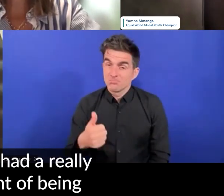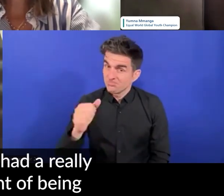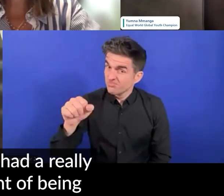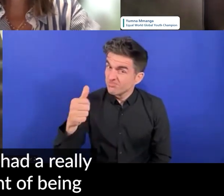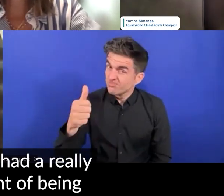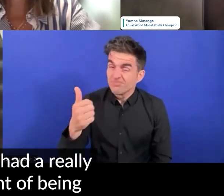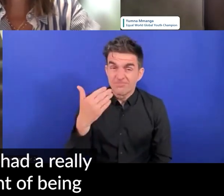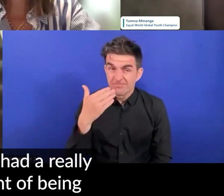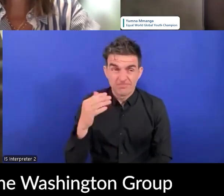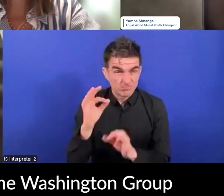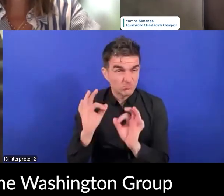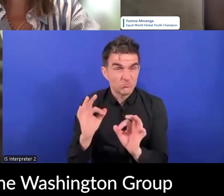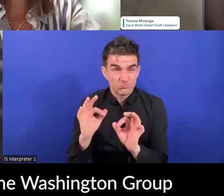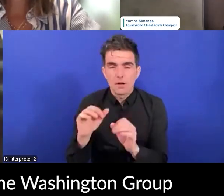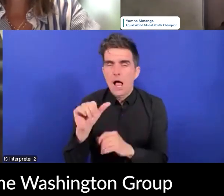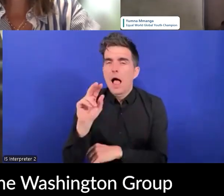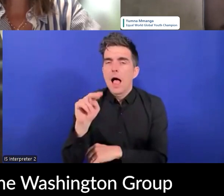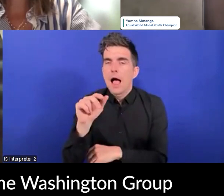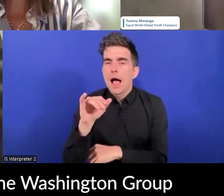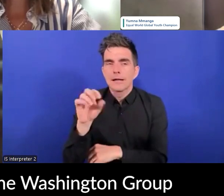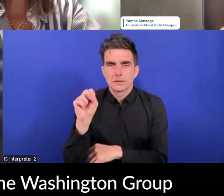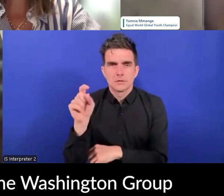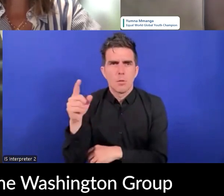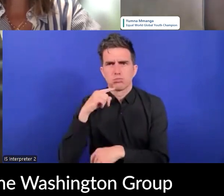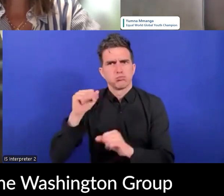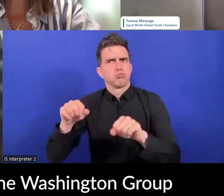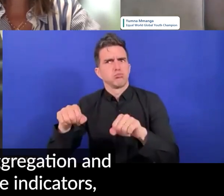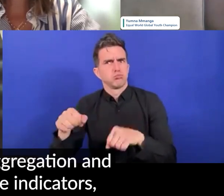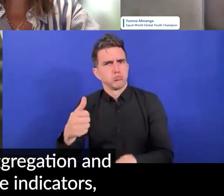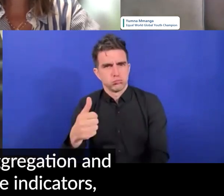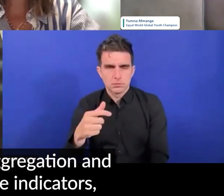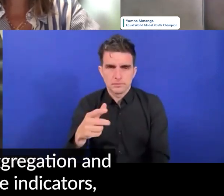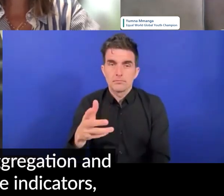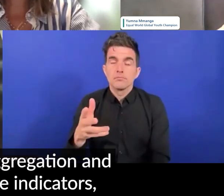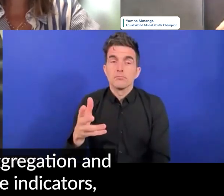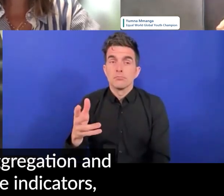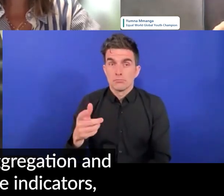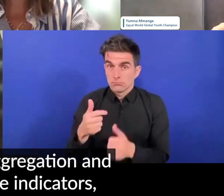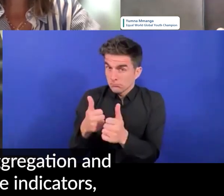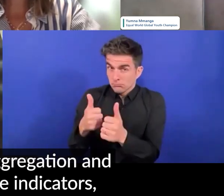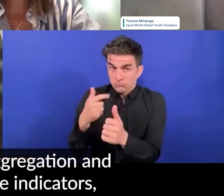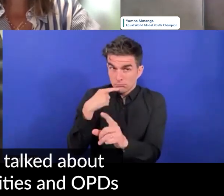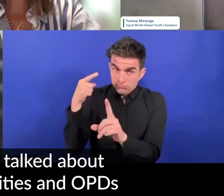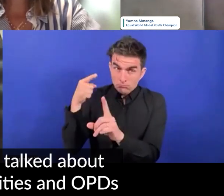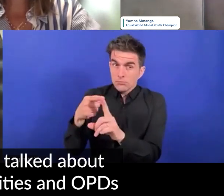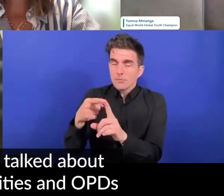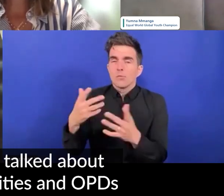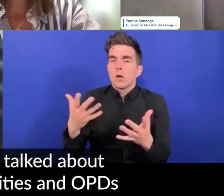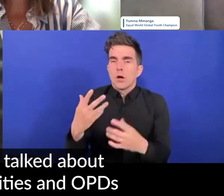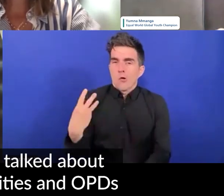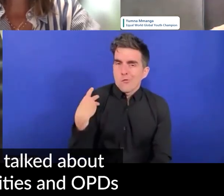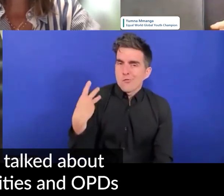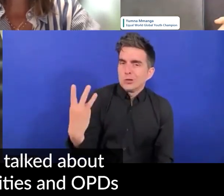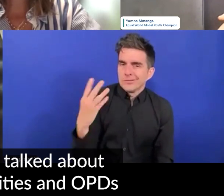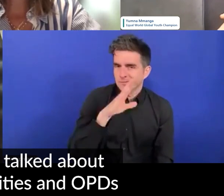point of being quite rigorous with the Washington group and the disaggregation and the separate indicators. But you